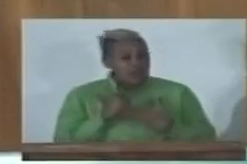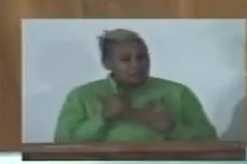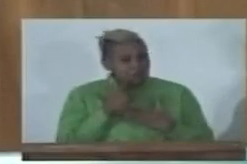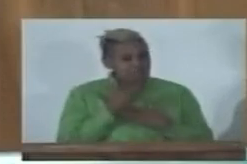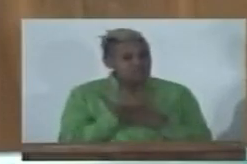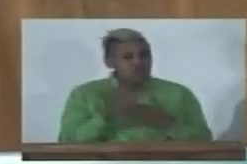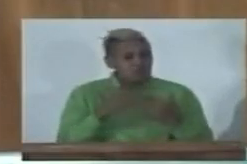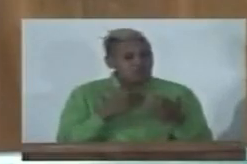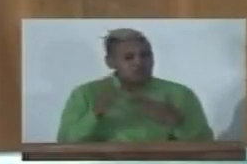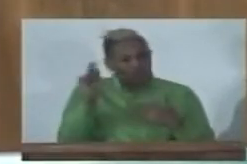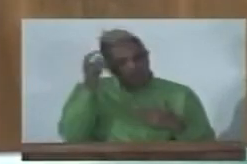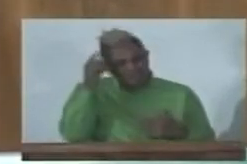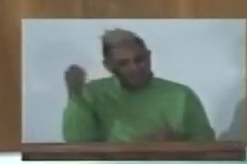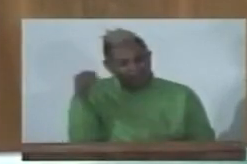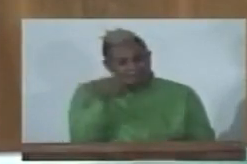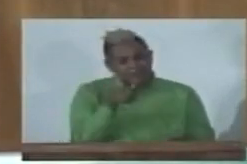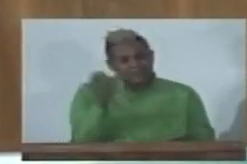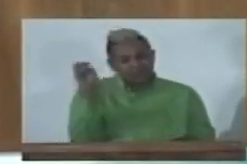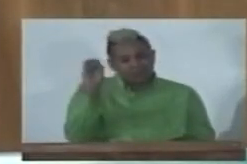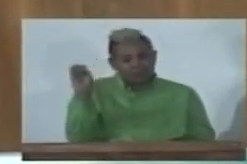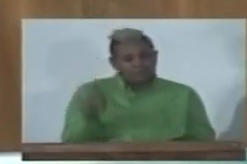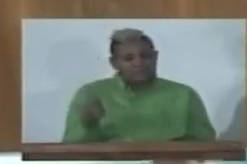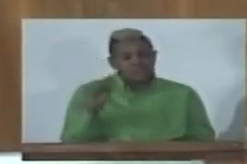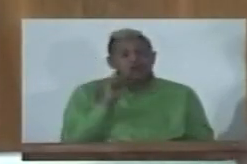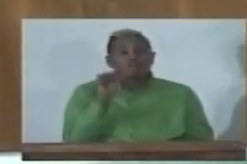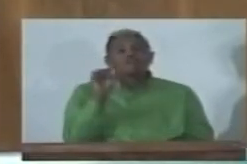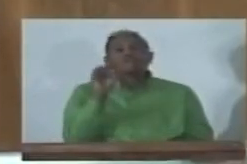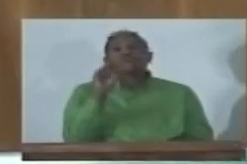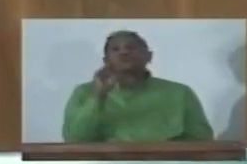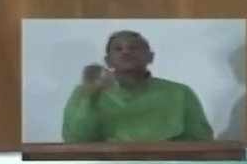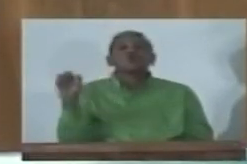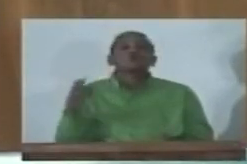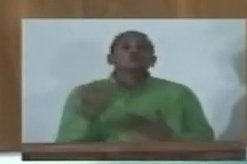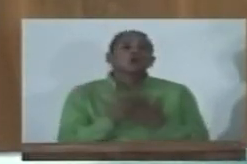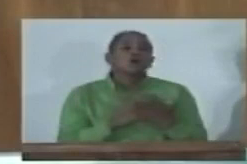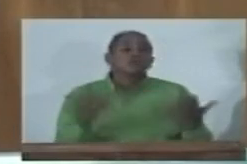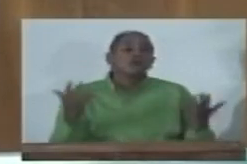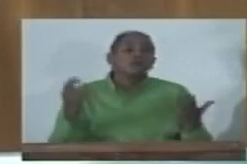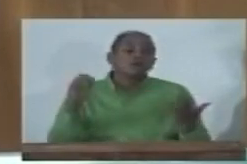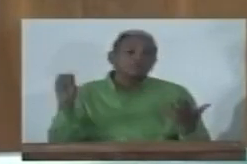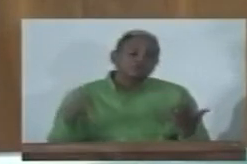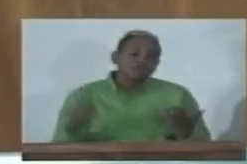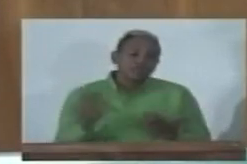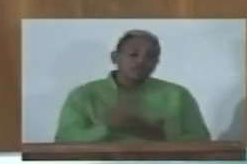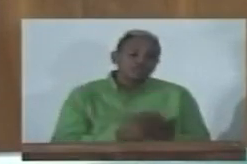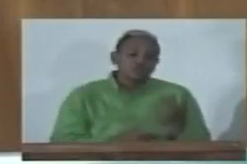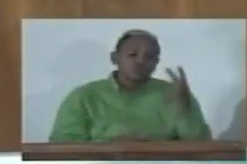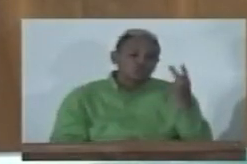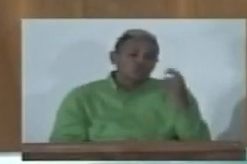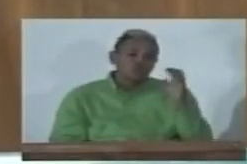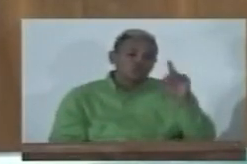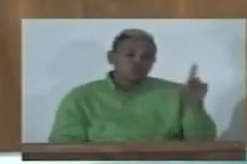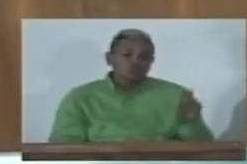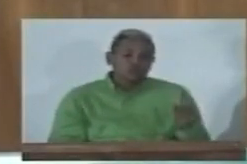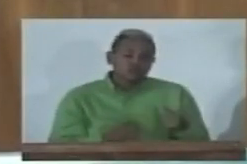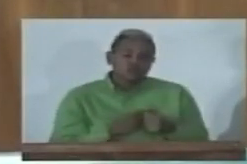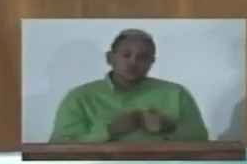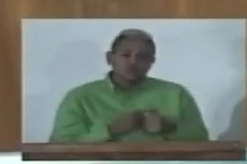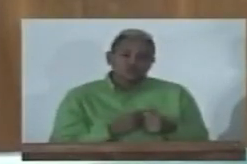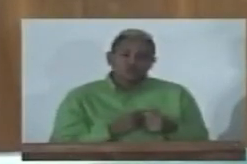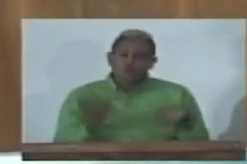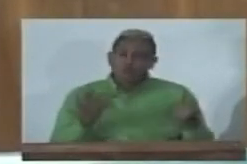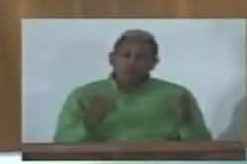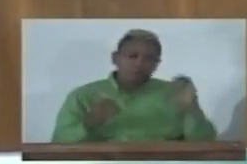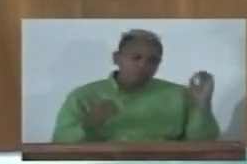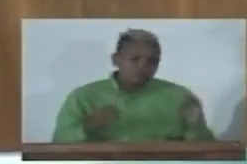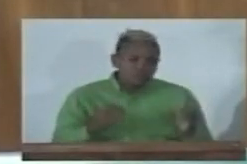has been paid the percentage of the gross earning and what percentage. So there are two questions. One, what percentage of the